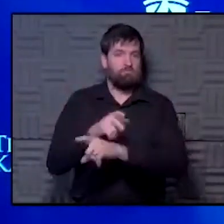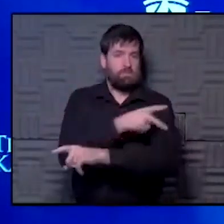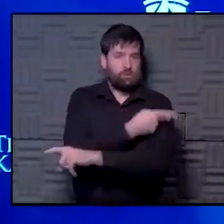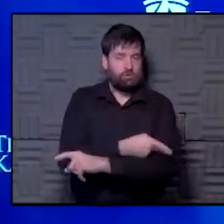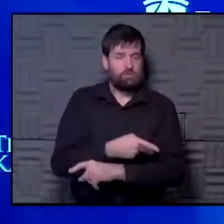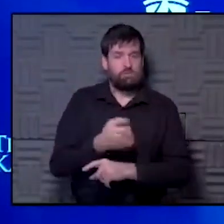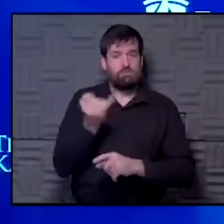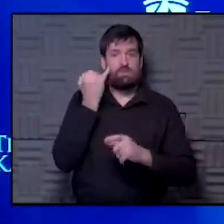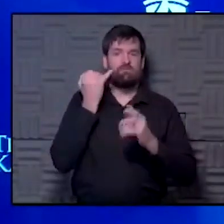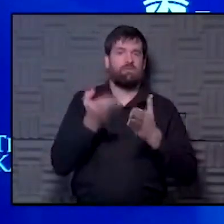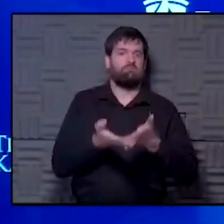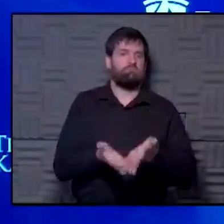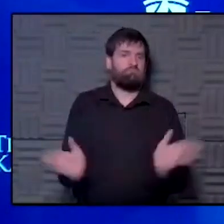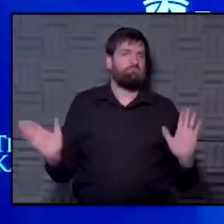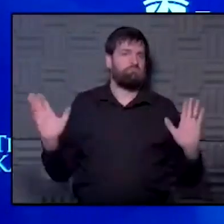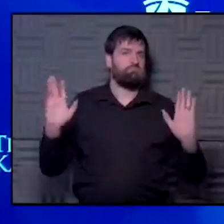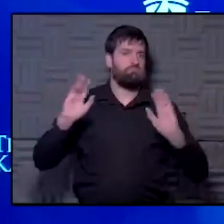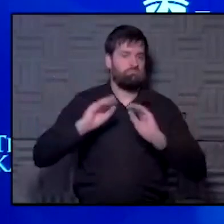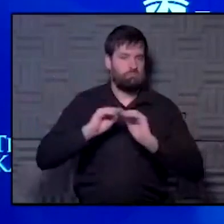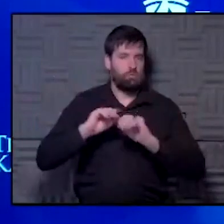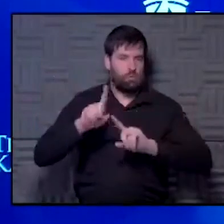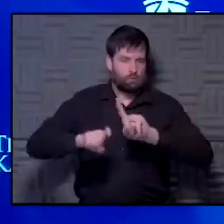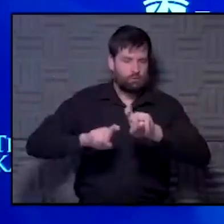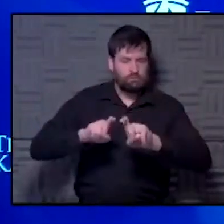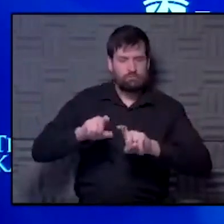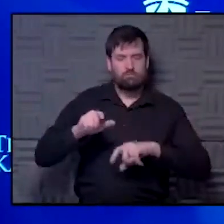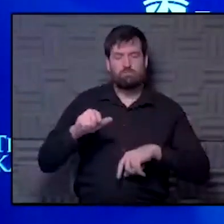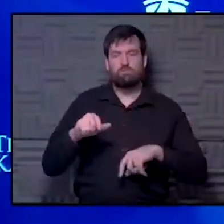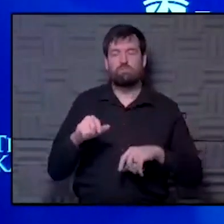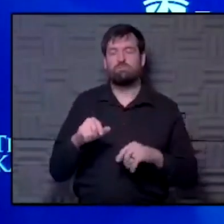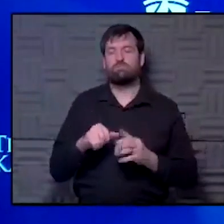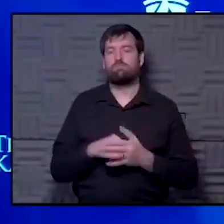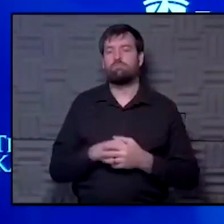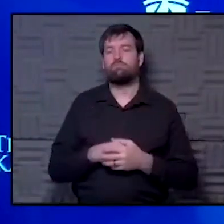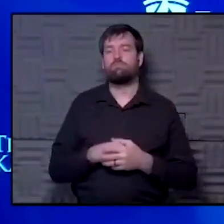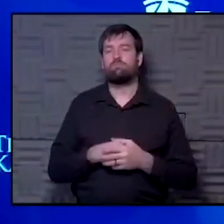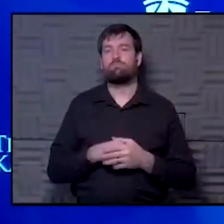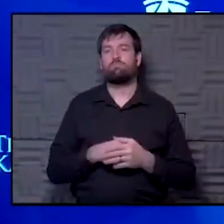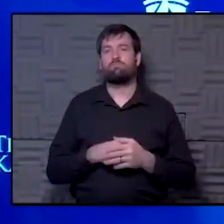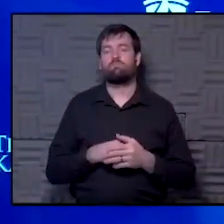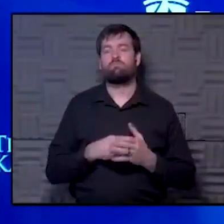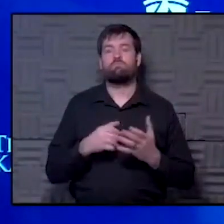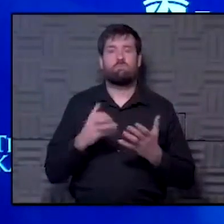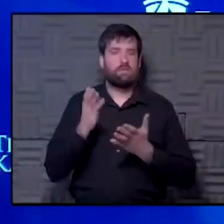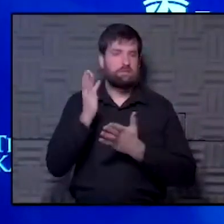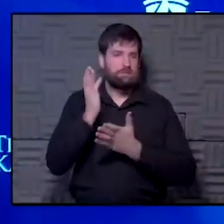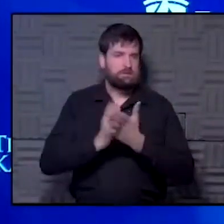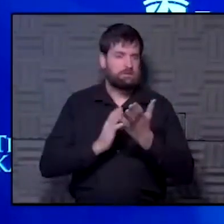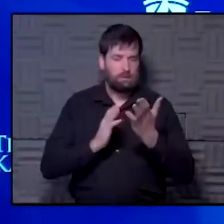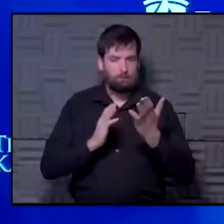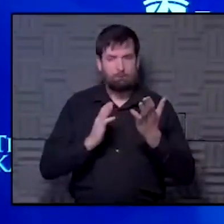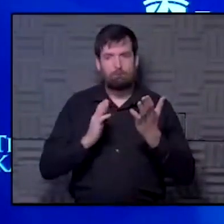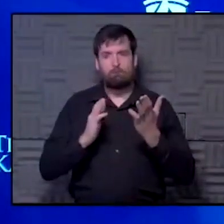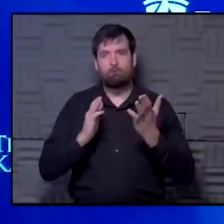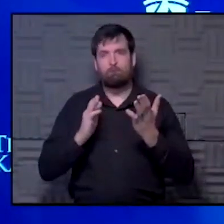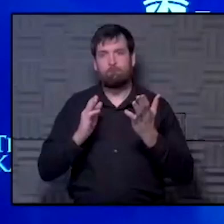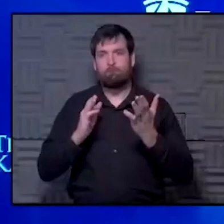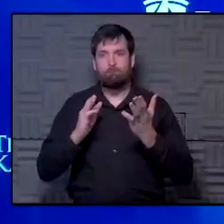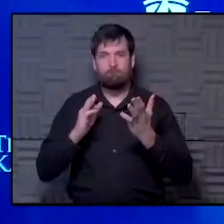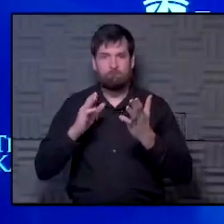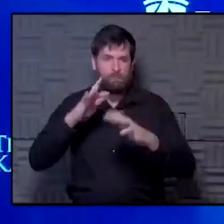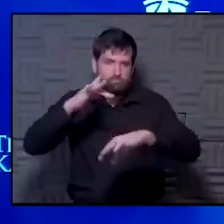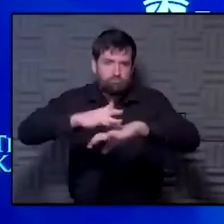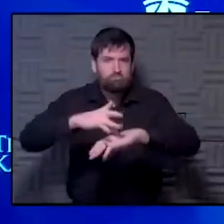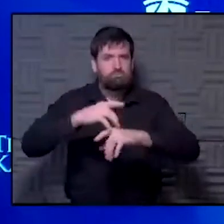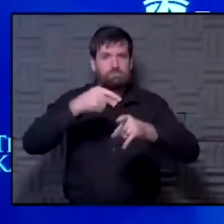if we broaden the question, it might be germane. I know we can only speak for ourselves, but if you've had some encounter with a specialist